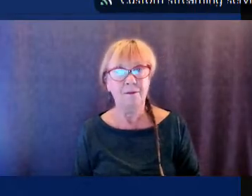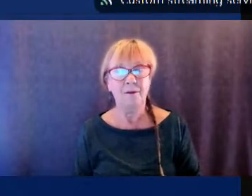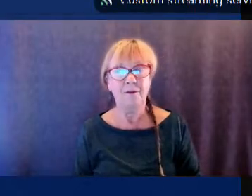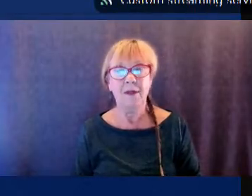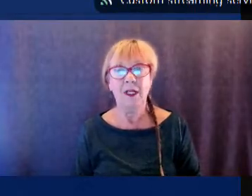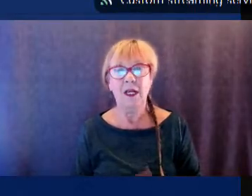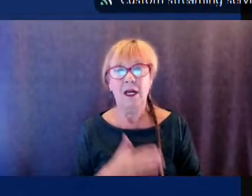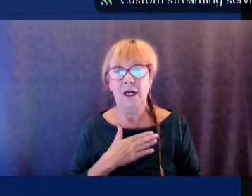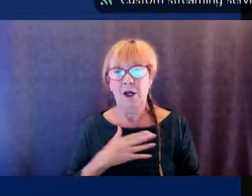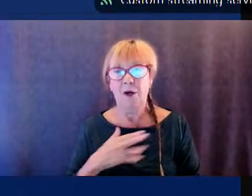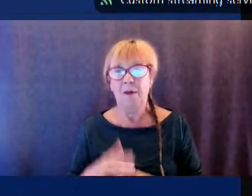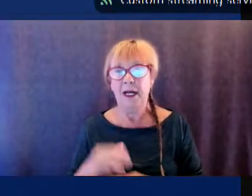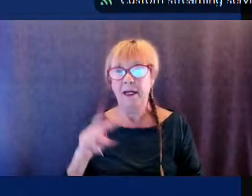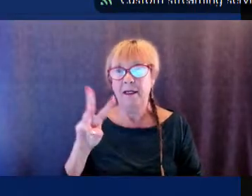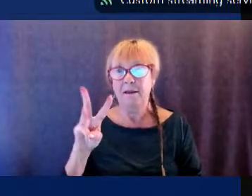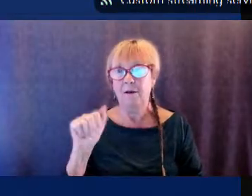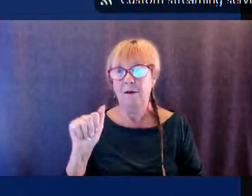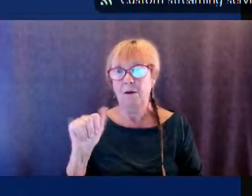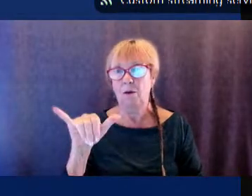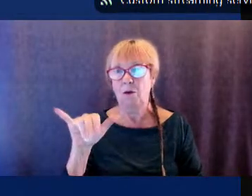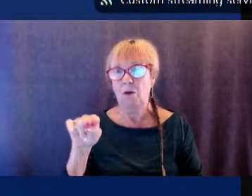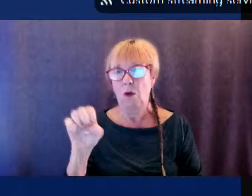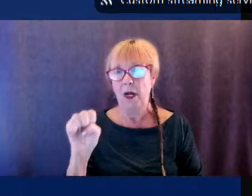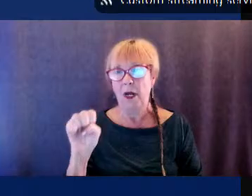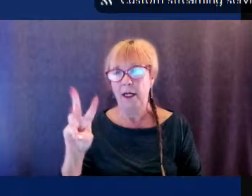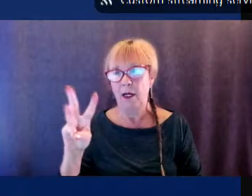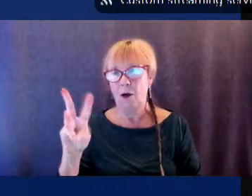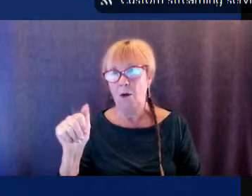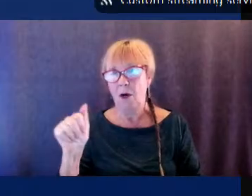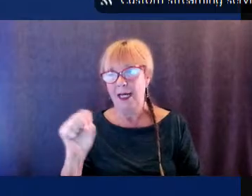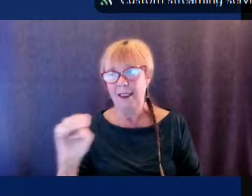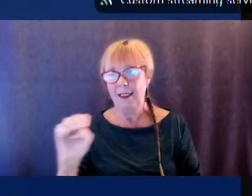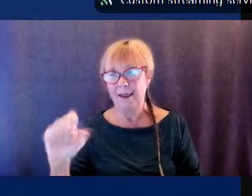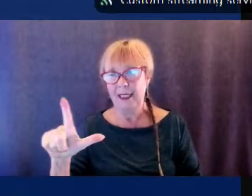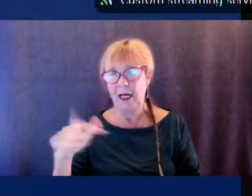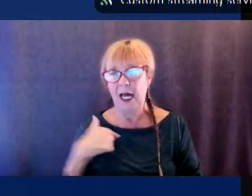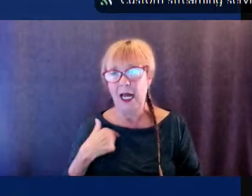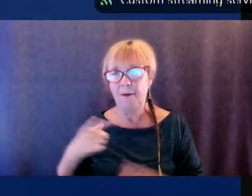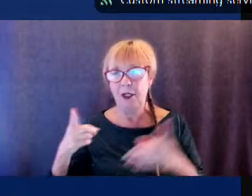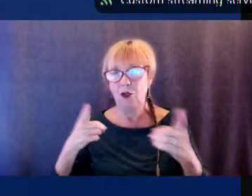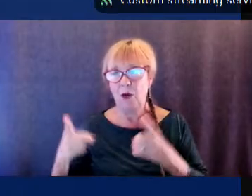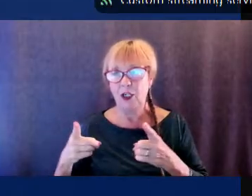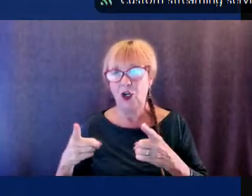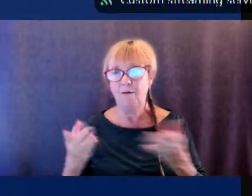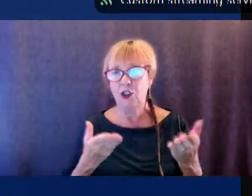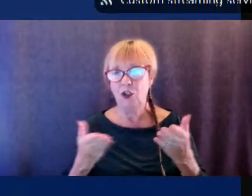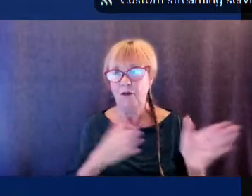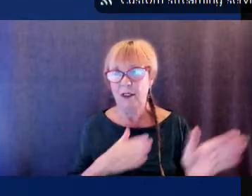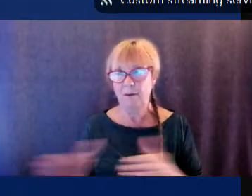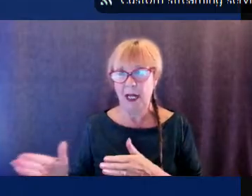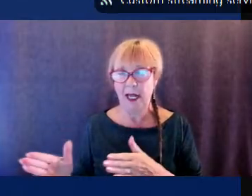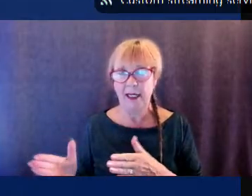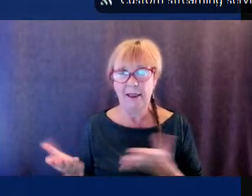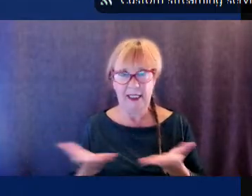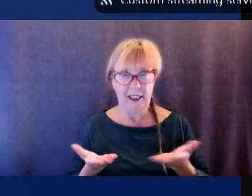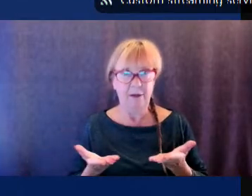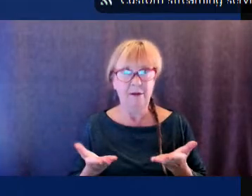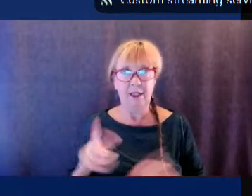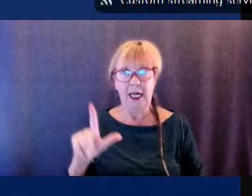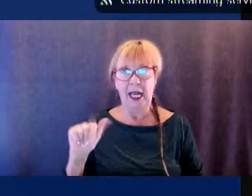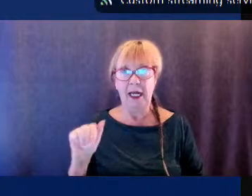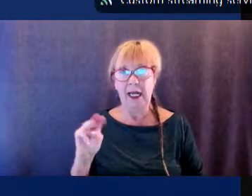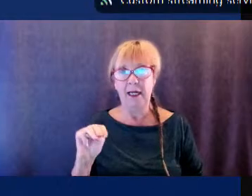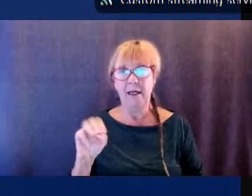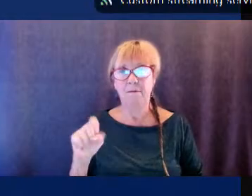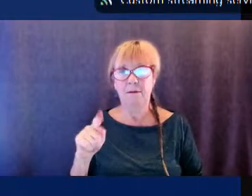So my name is Wayne Wassell. I am the Director of Service Planning here at LA Metro. You can go to the next slide.